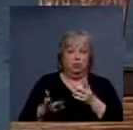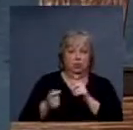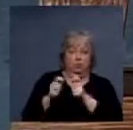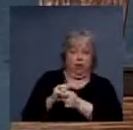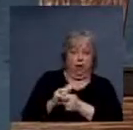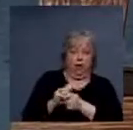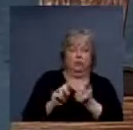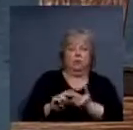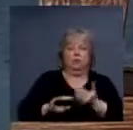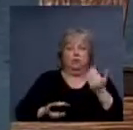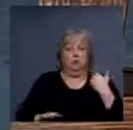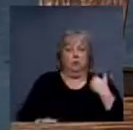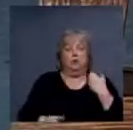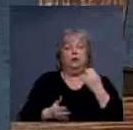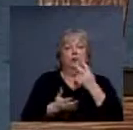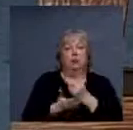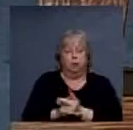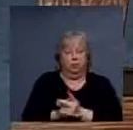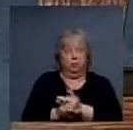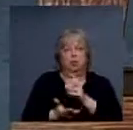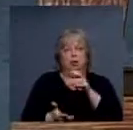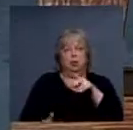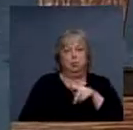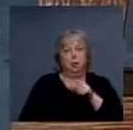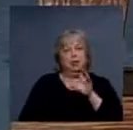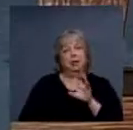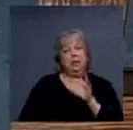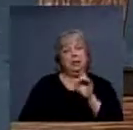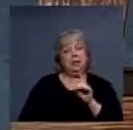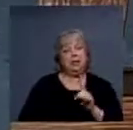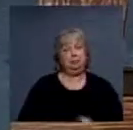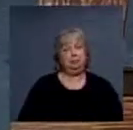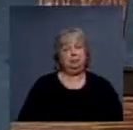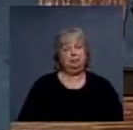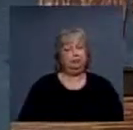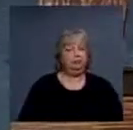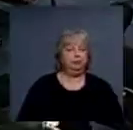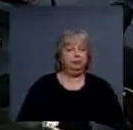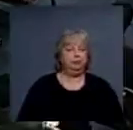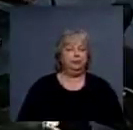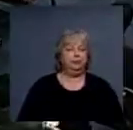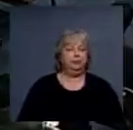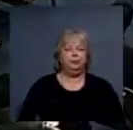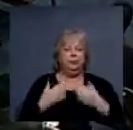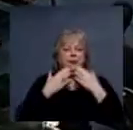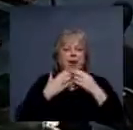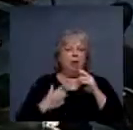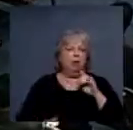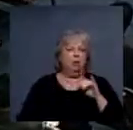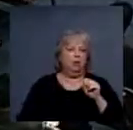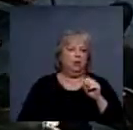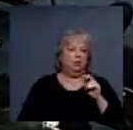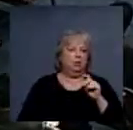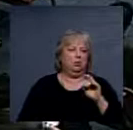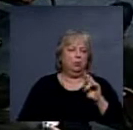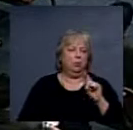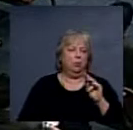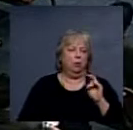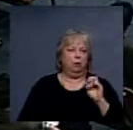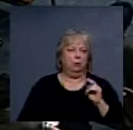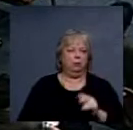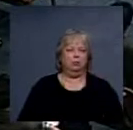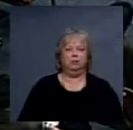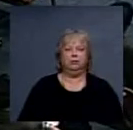revise the previously approved PCD. Thank you, Ms. Norton.